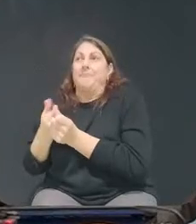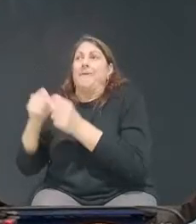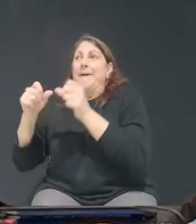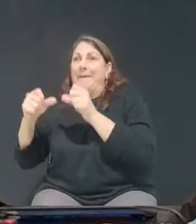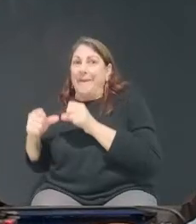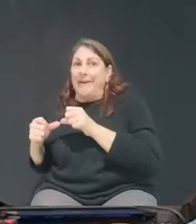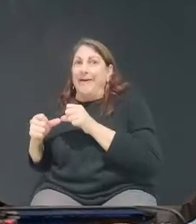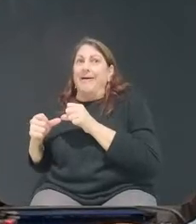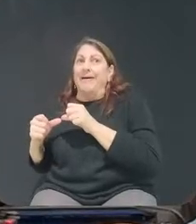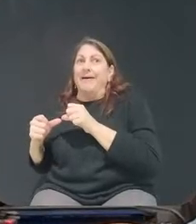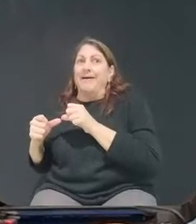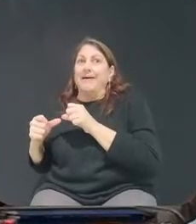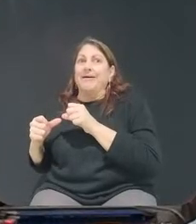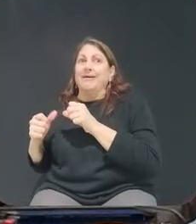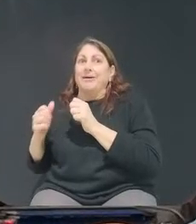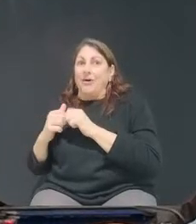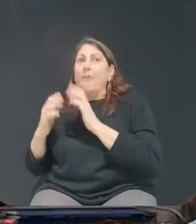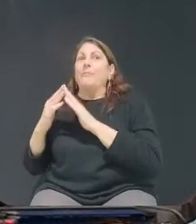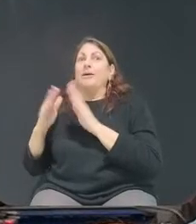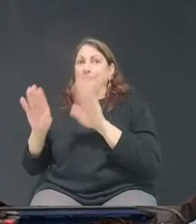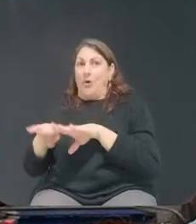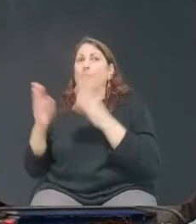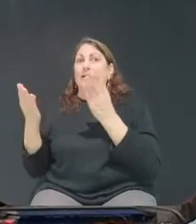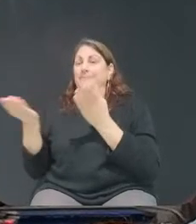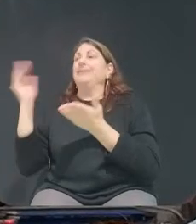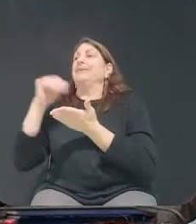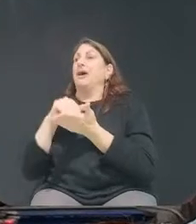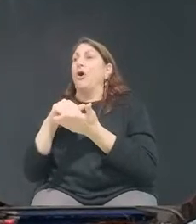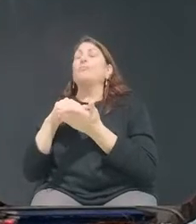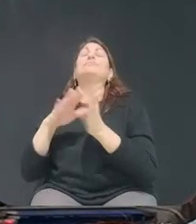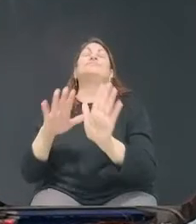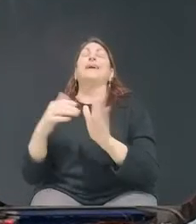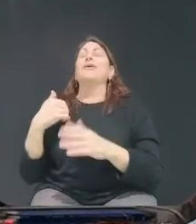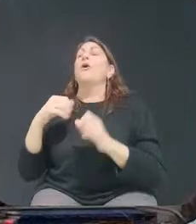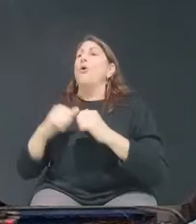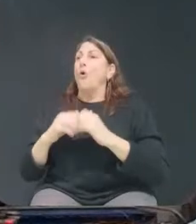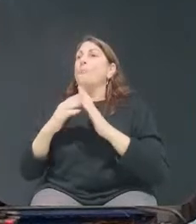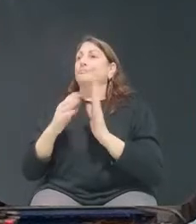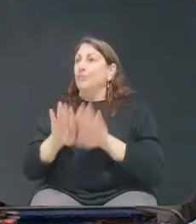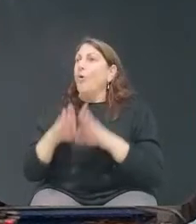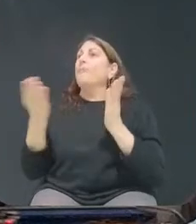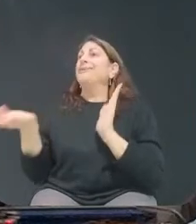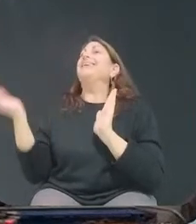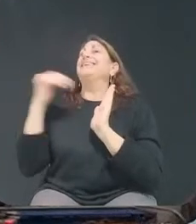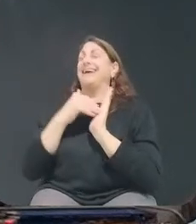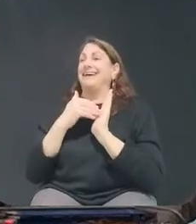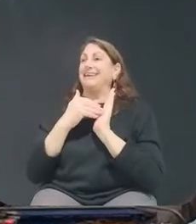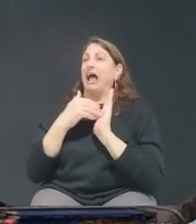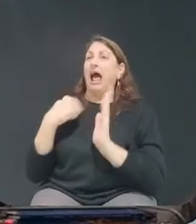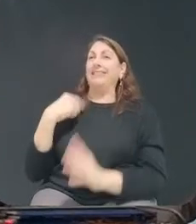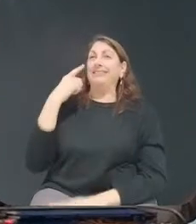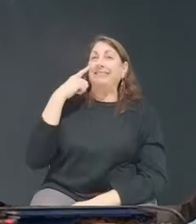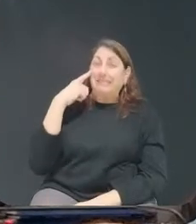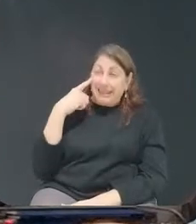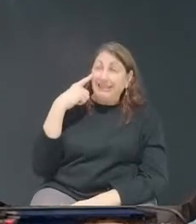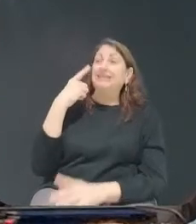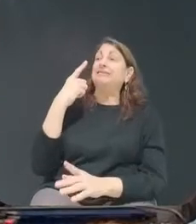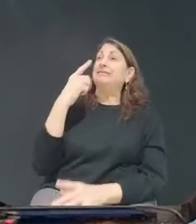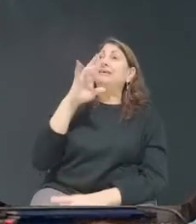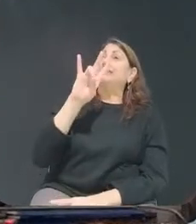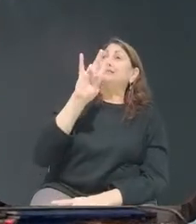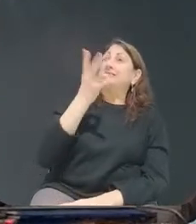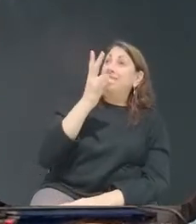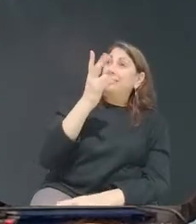think one was, I want to say, in the 70s, perhaps, and then one in the 90s. And the file that we have